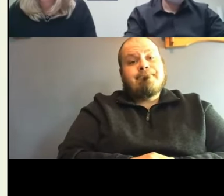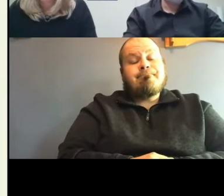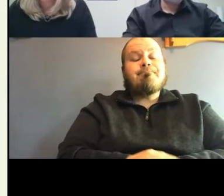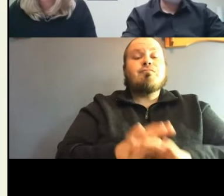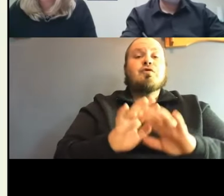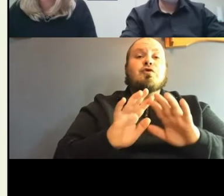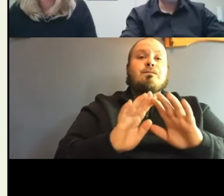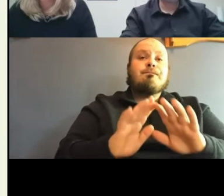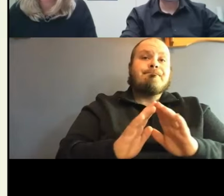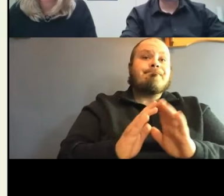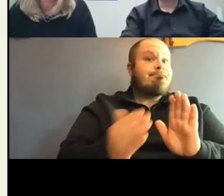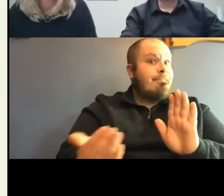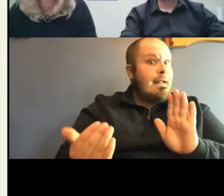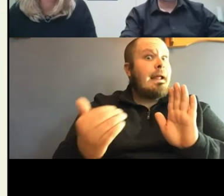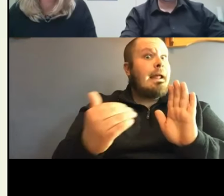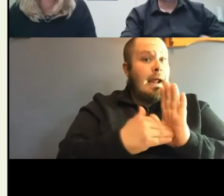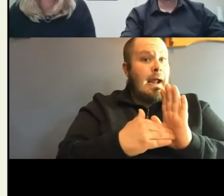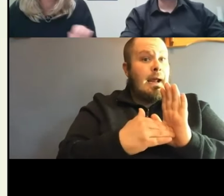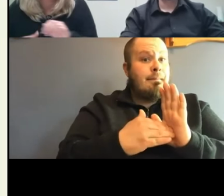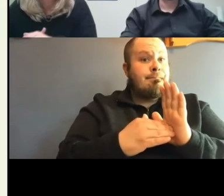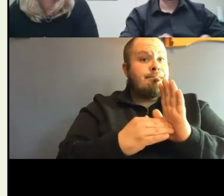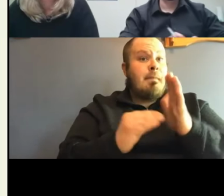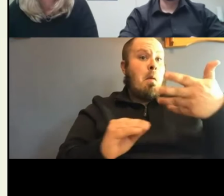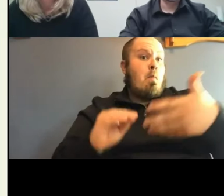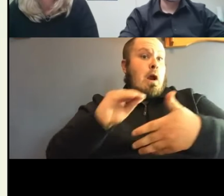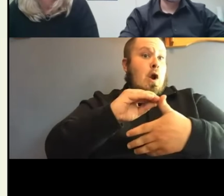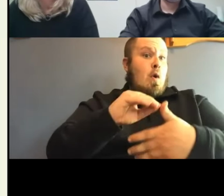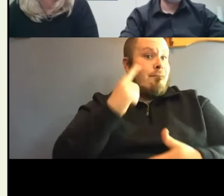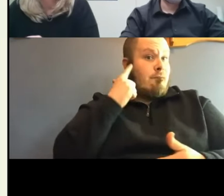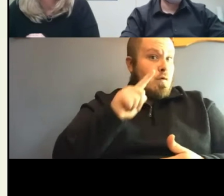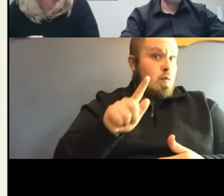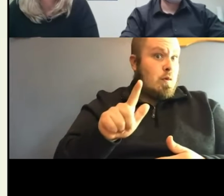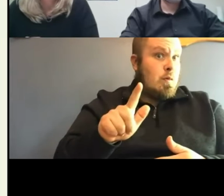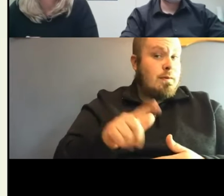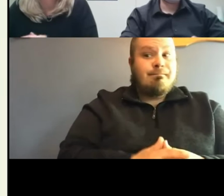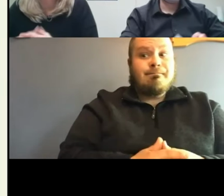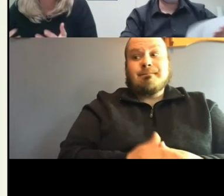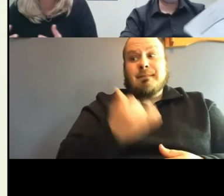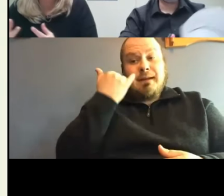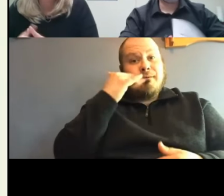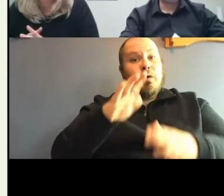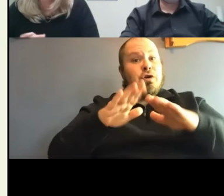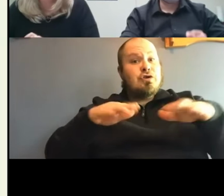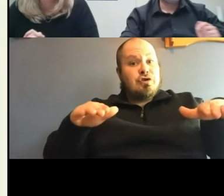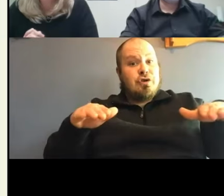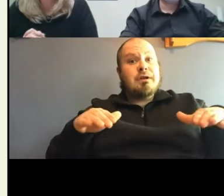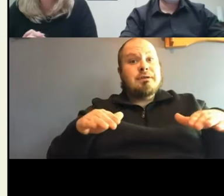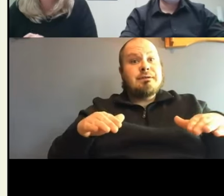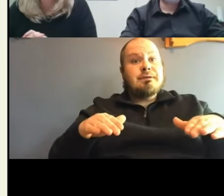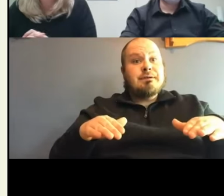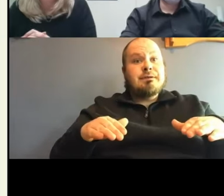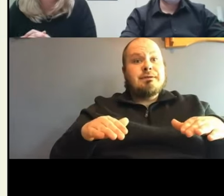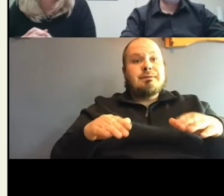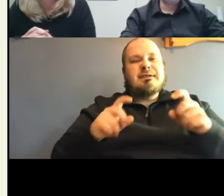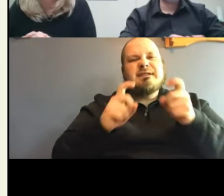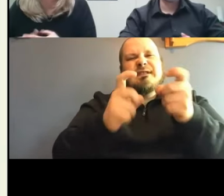So again, on the priorities with 21, if your child is assigned priority